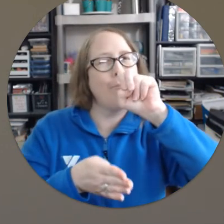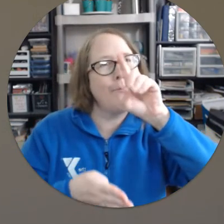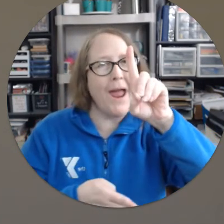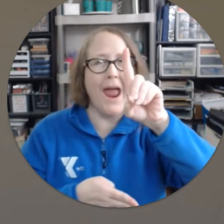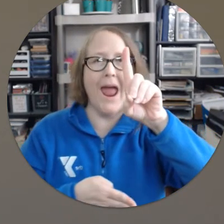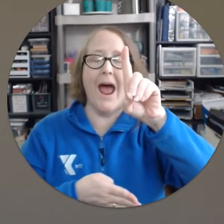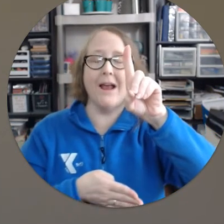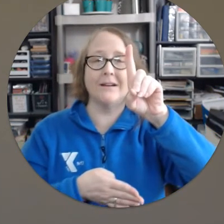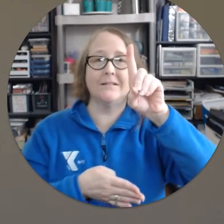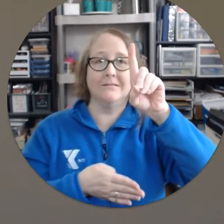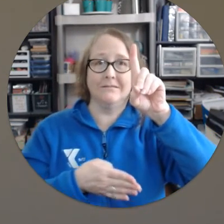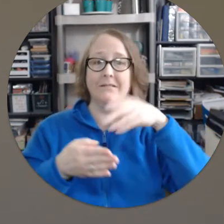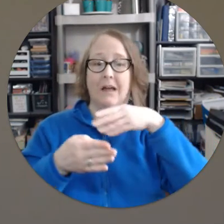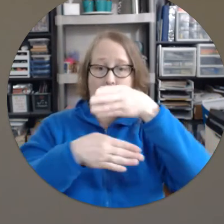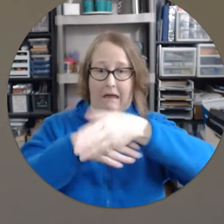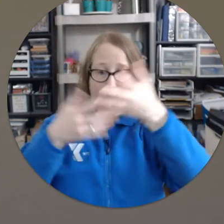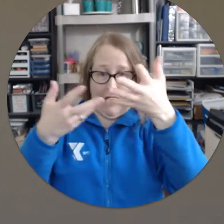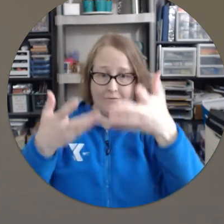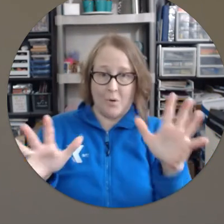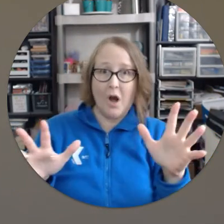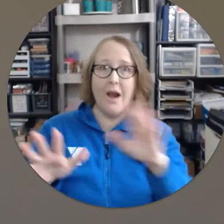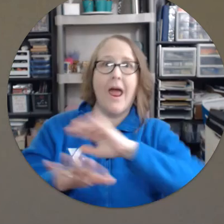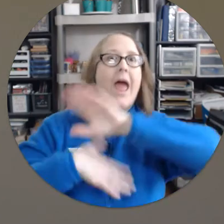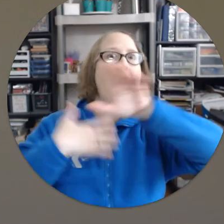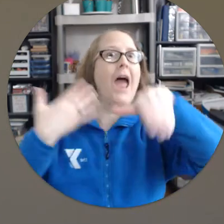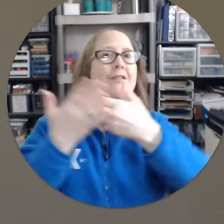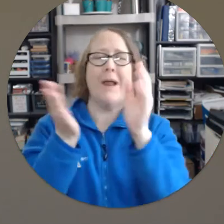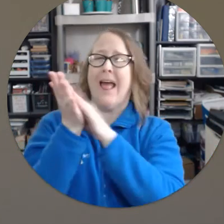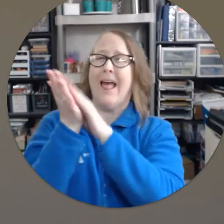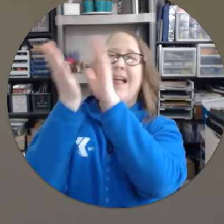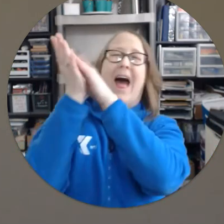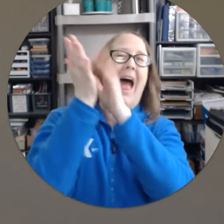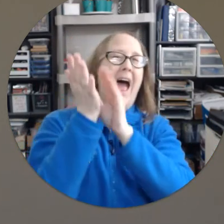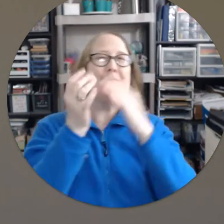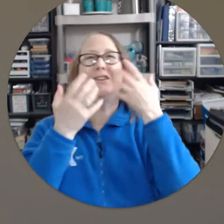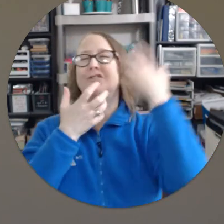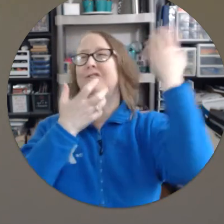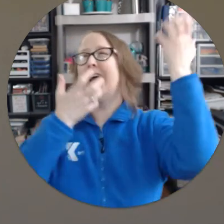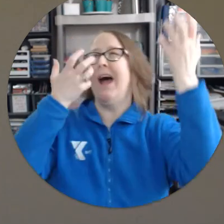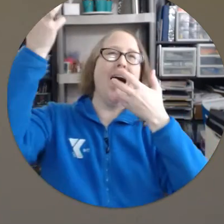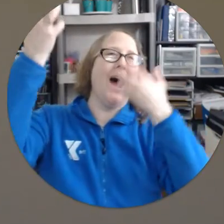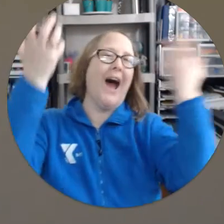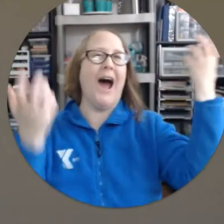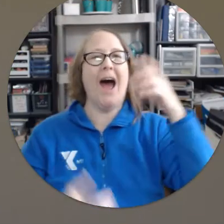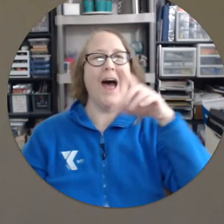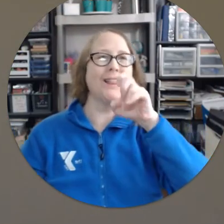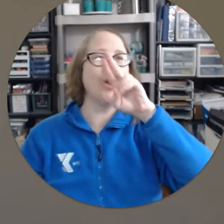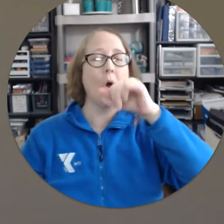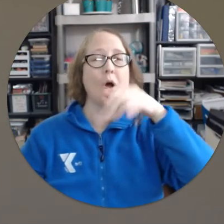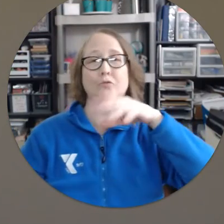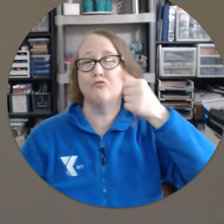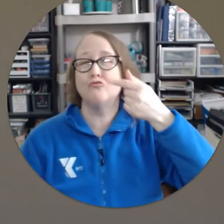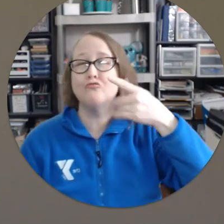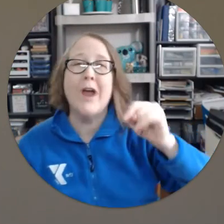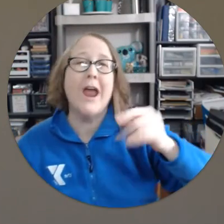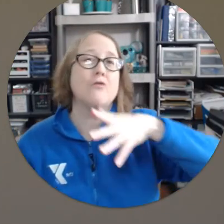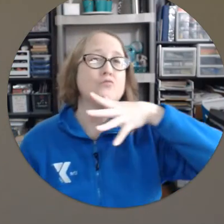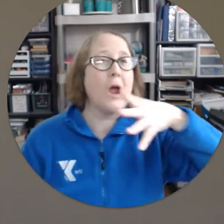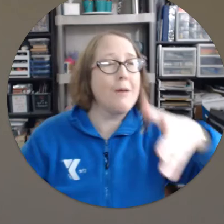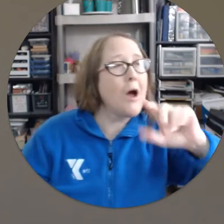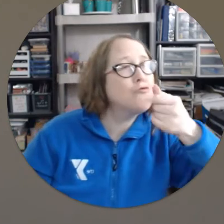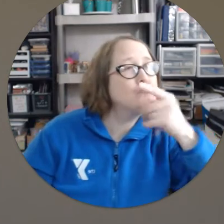And afterward, everybody clapped and shouted. Leora's great-grandfather and